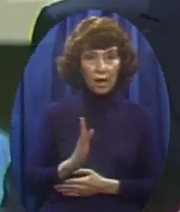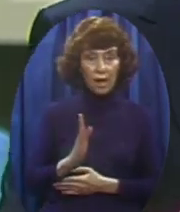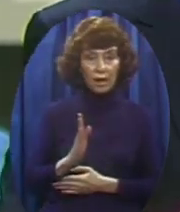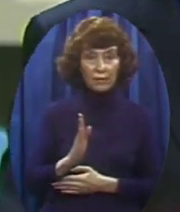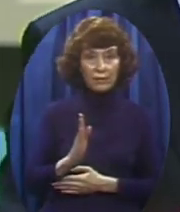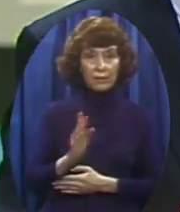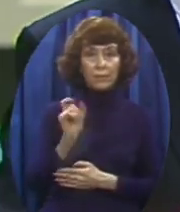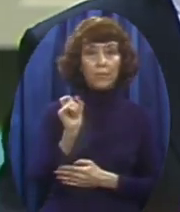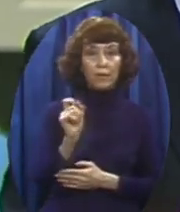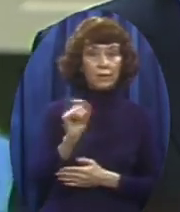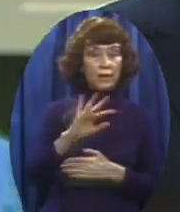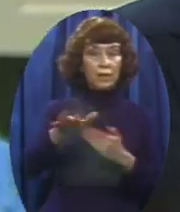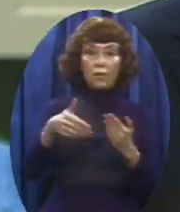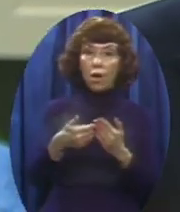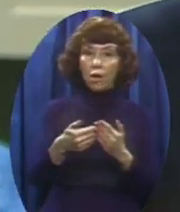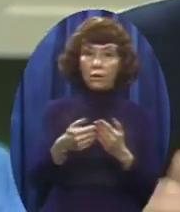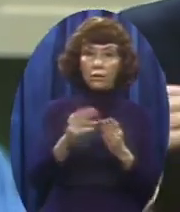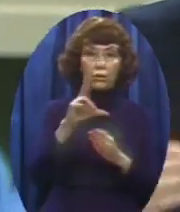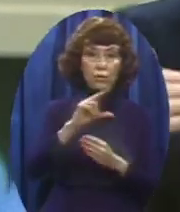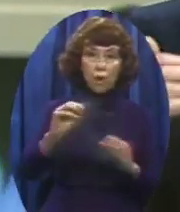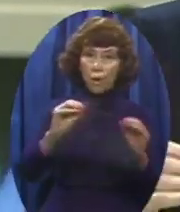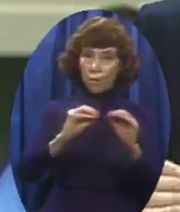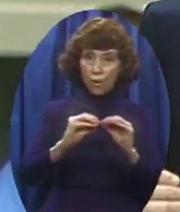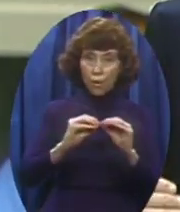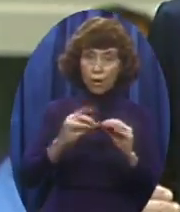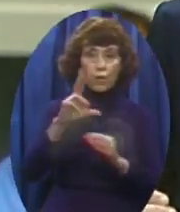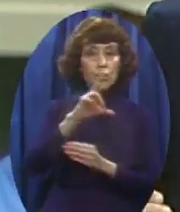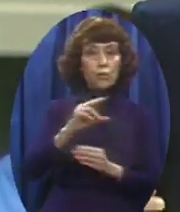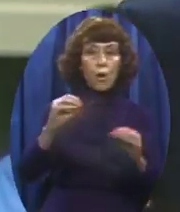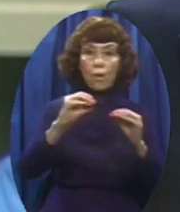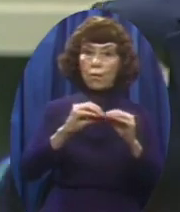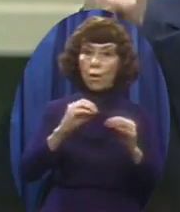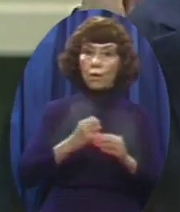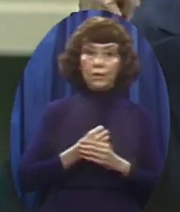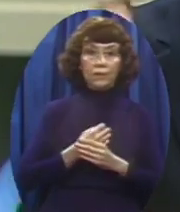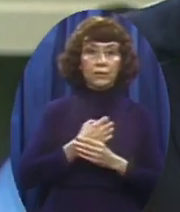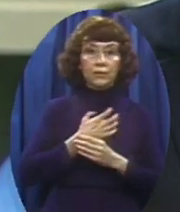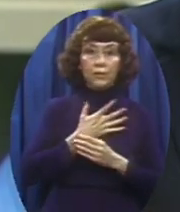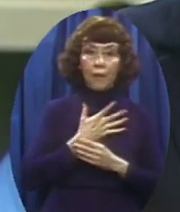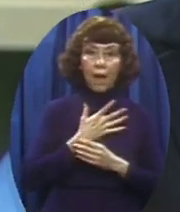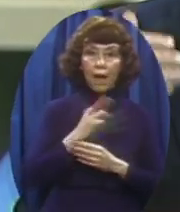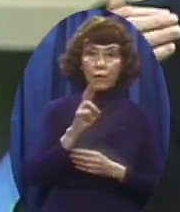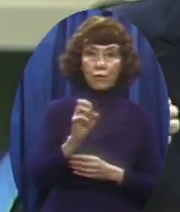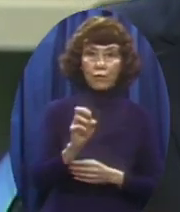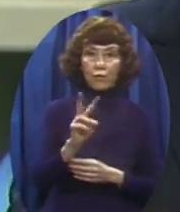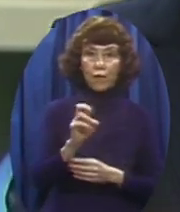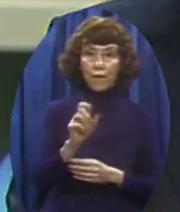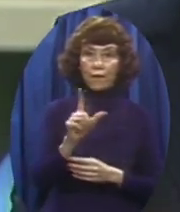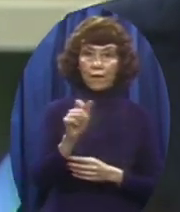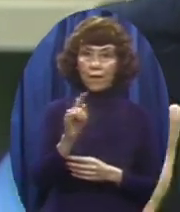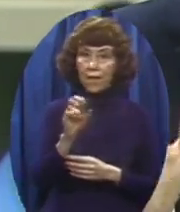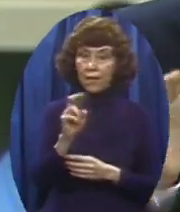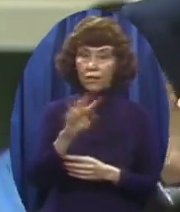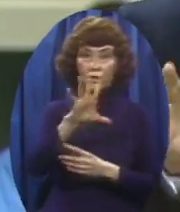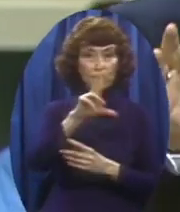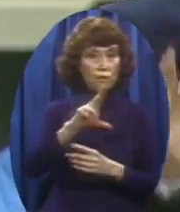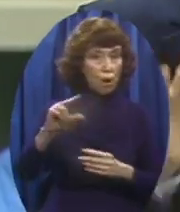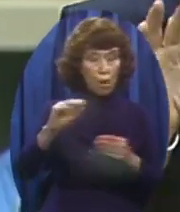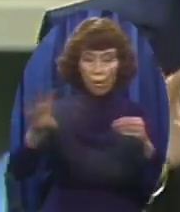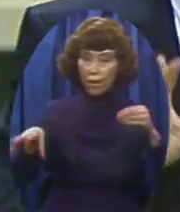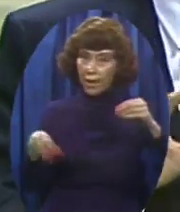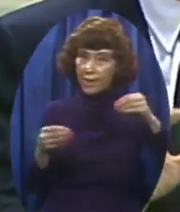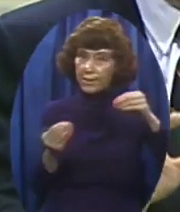do not believe there has been any further revelation, inspired revelation, any addition to the Word of God beyond